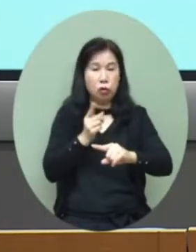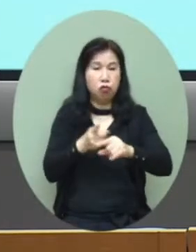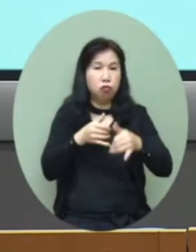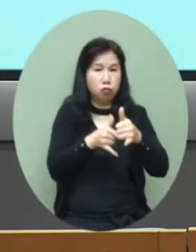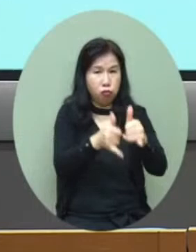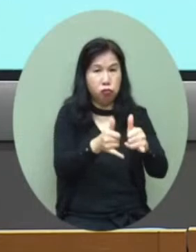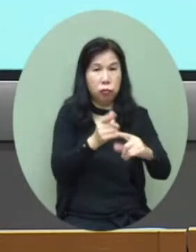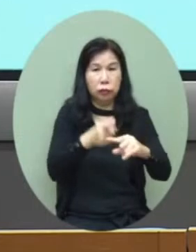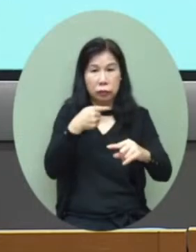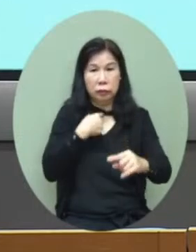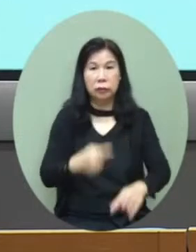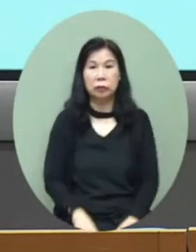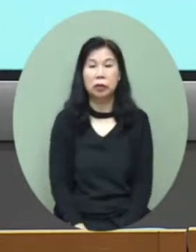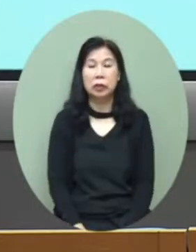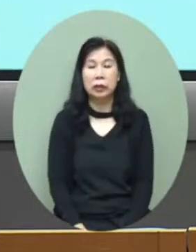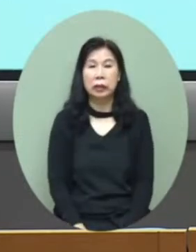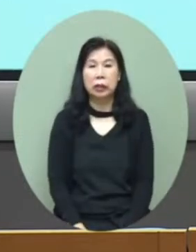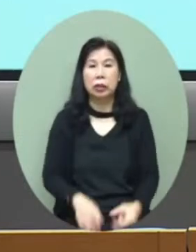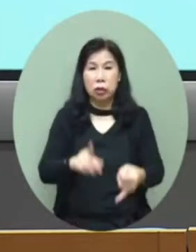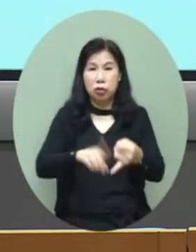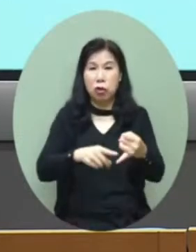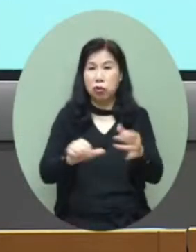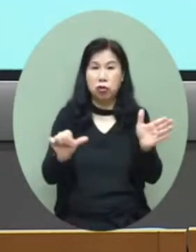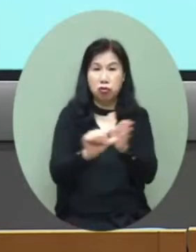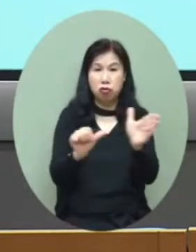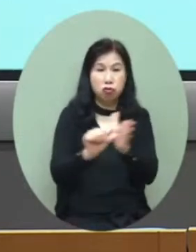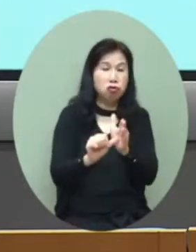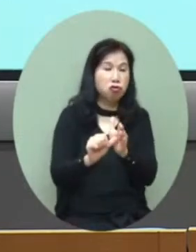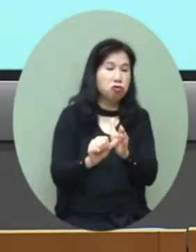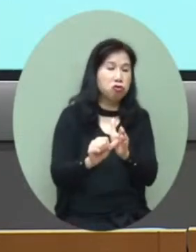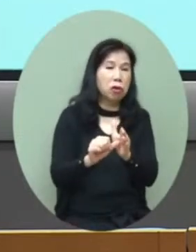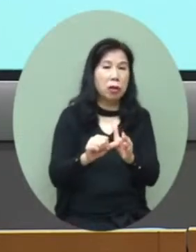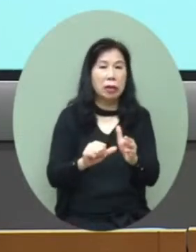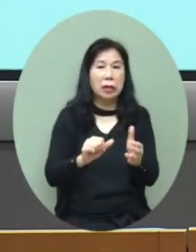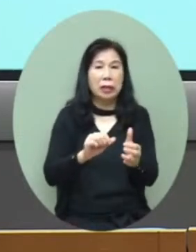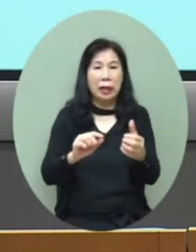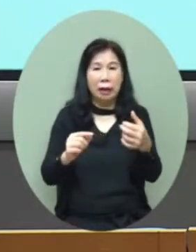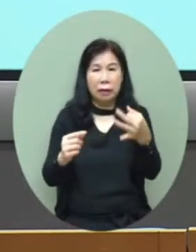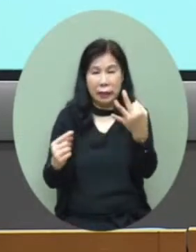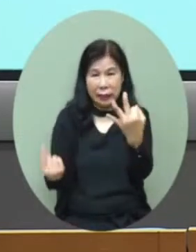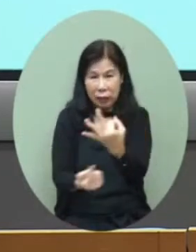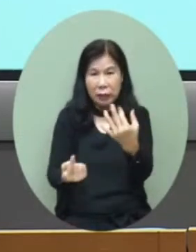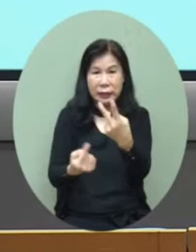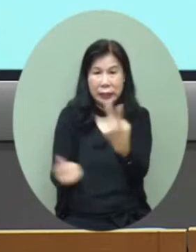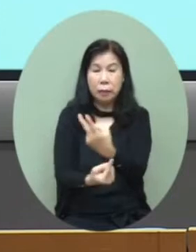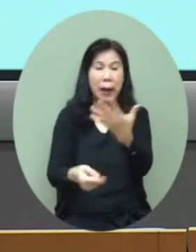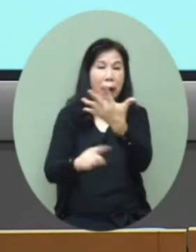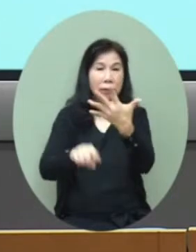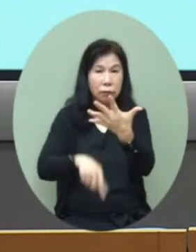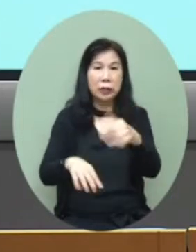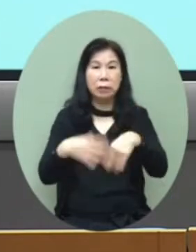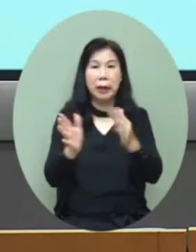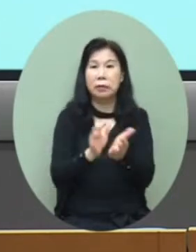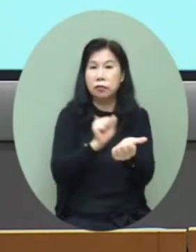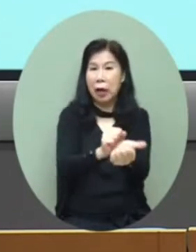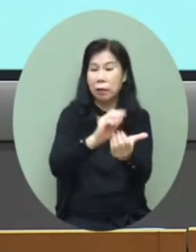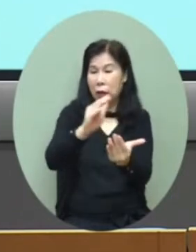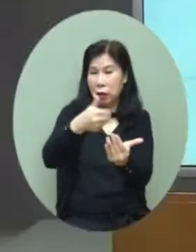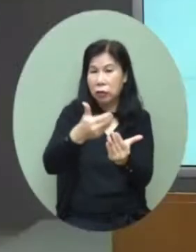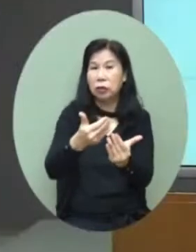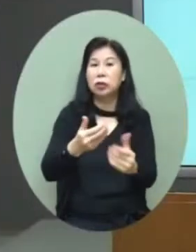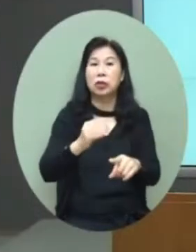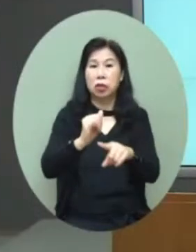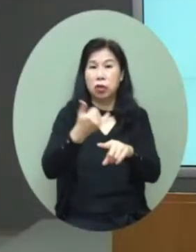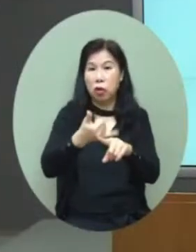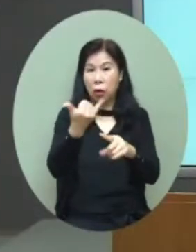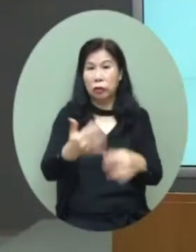which must be complied by all inbound travelers. Otherwise, they will be subject to a maximum of $25,000 in